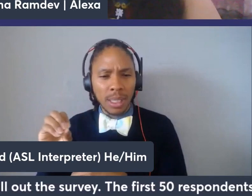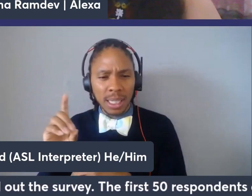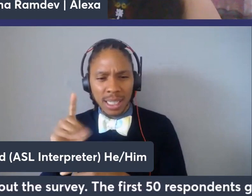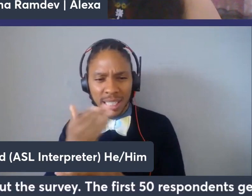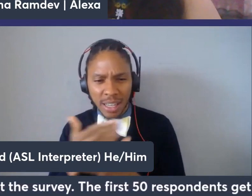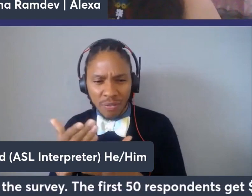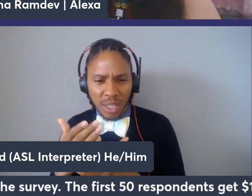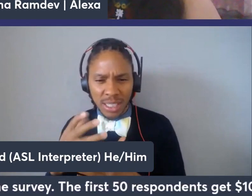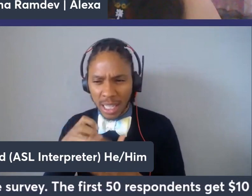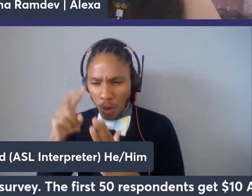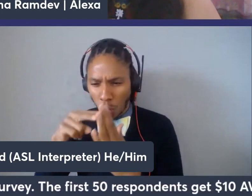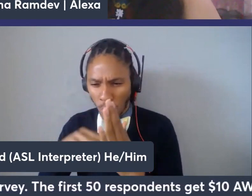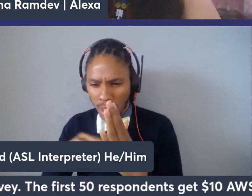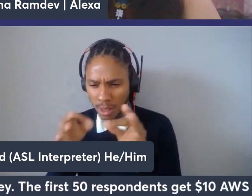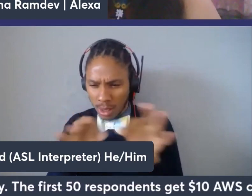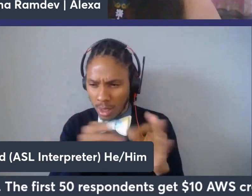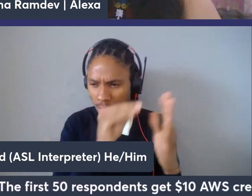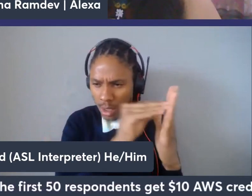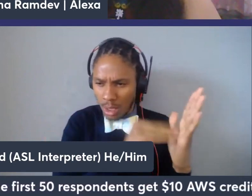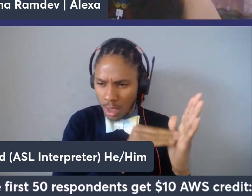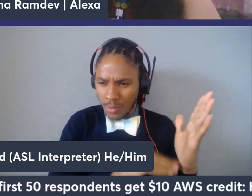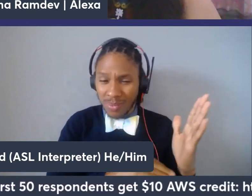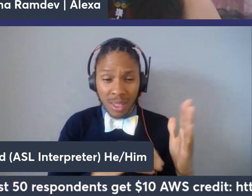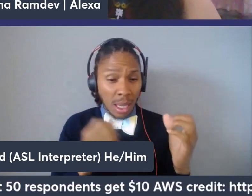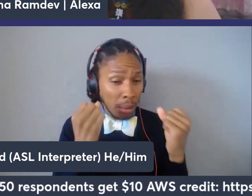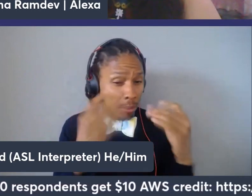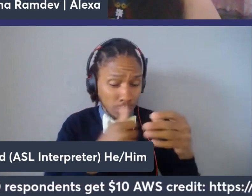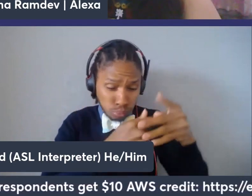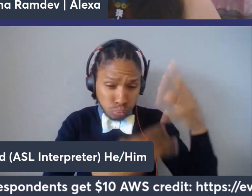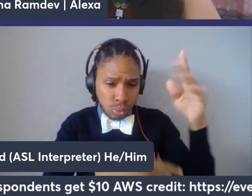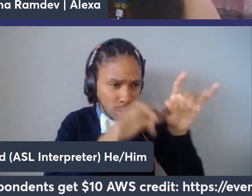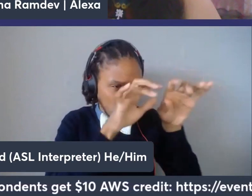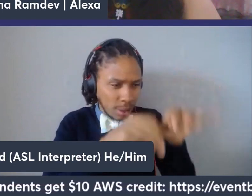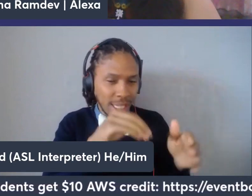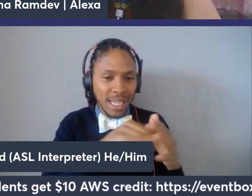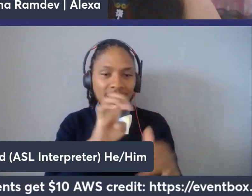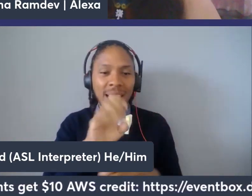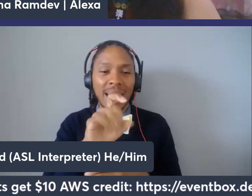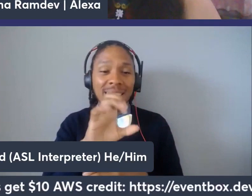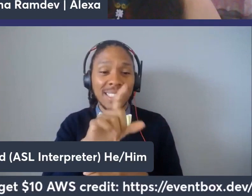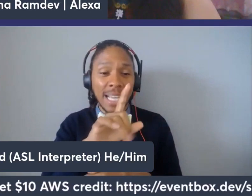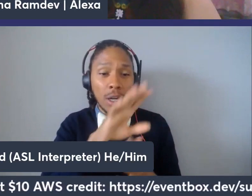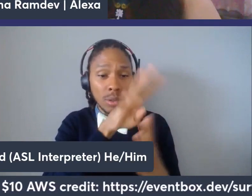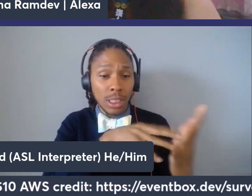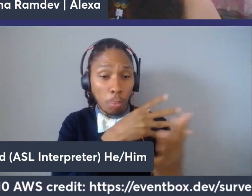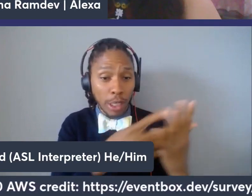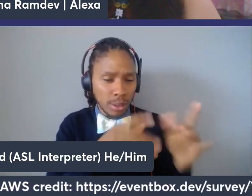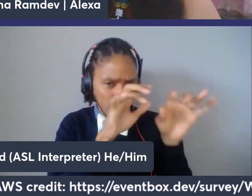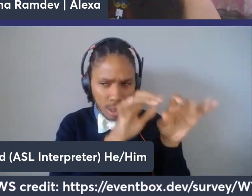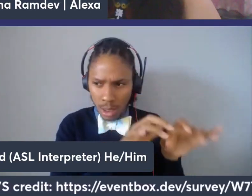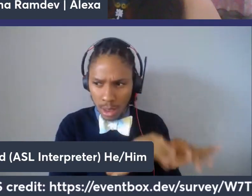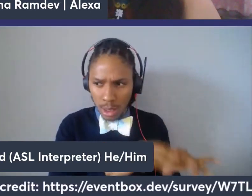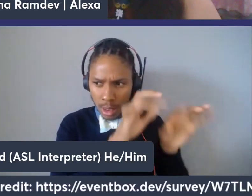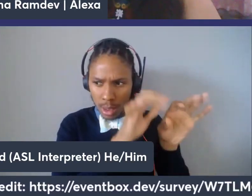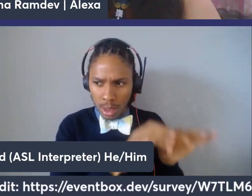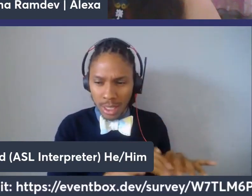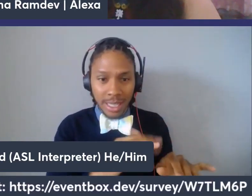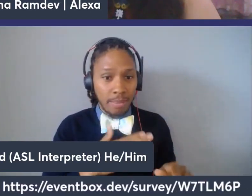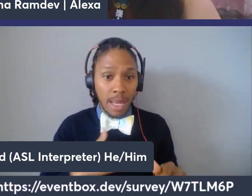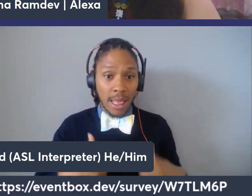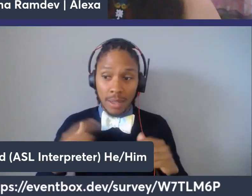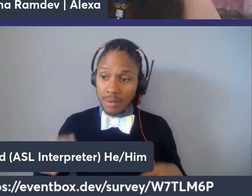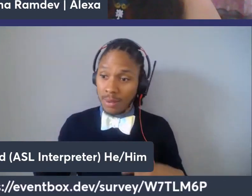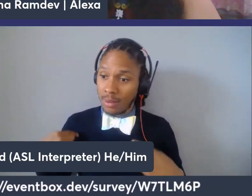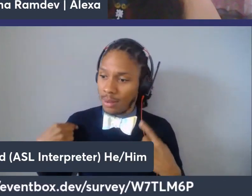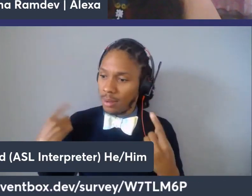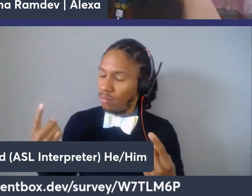getting readings from them, and just recording hundreds of readings and typing them into Excel spreadsheets. So that has been my life for the past